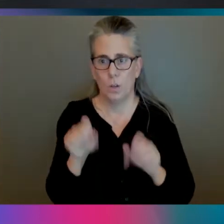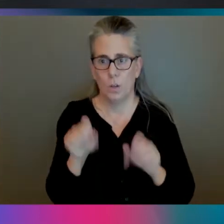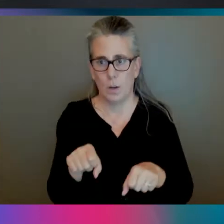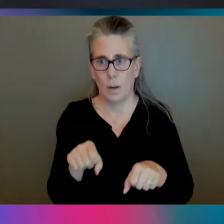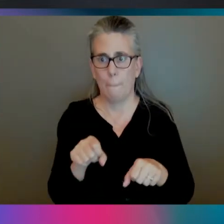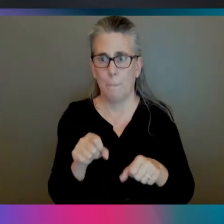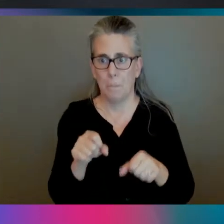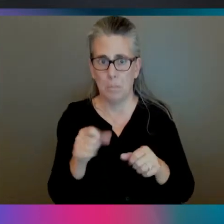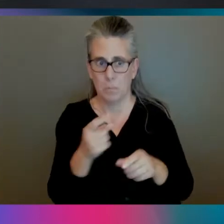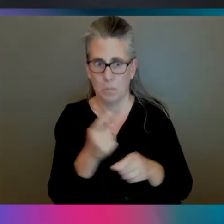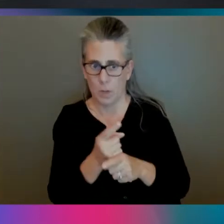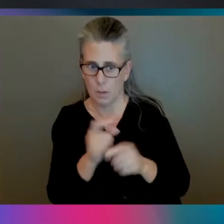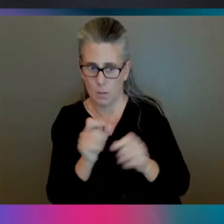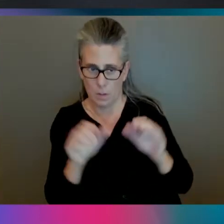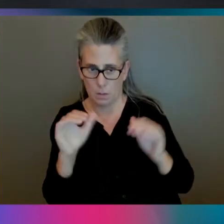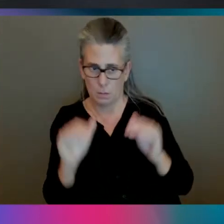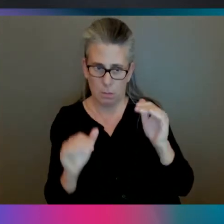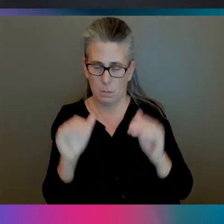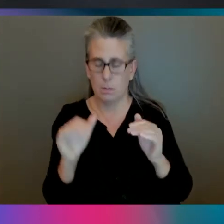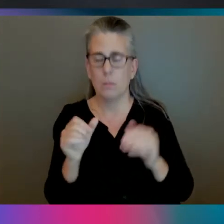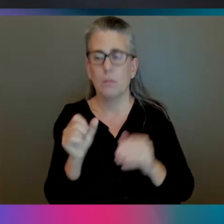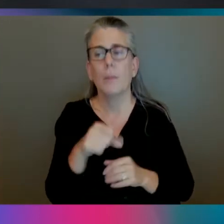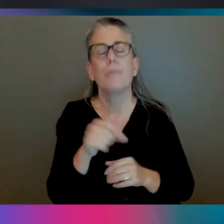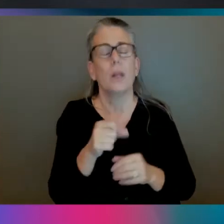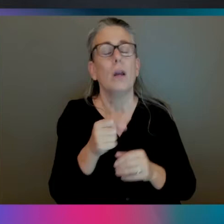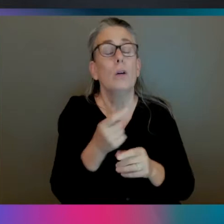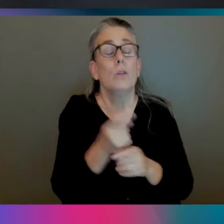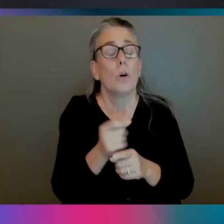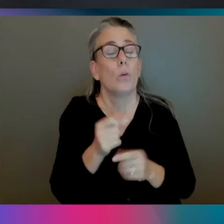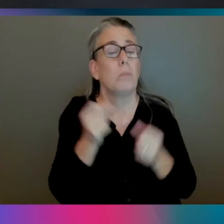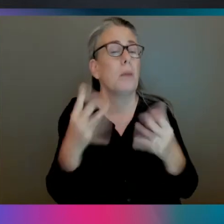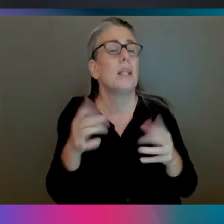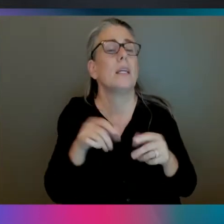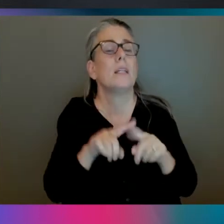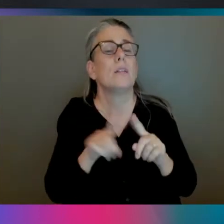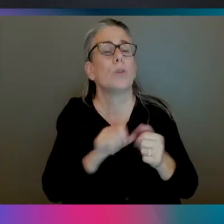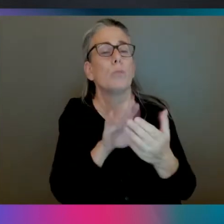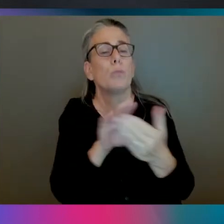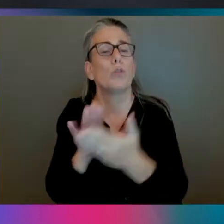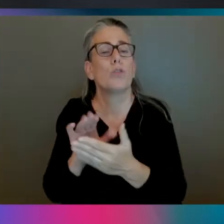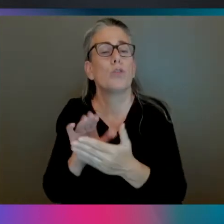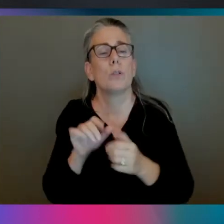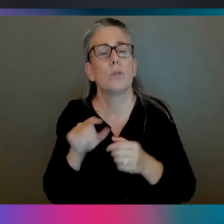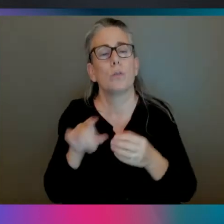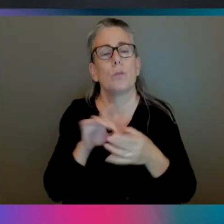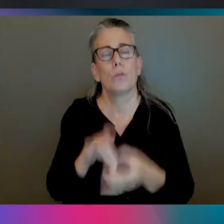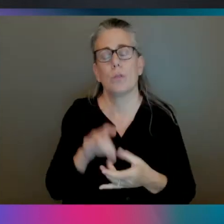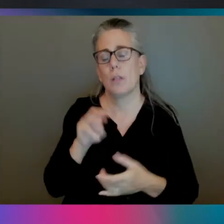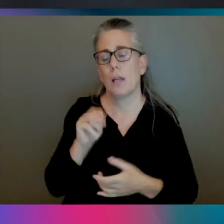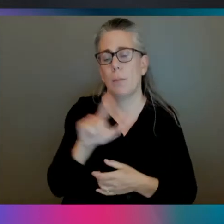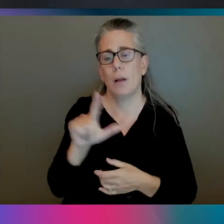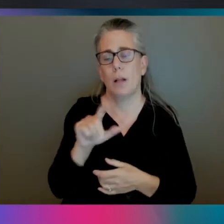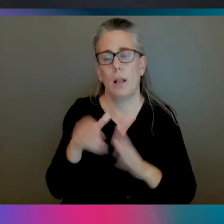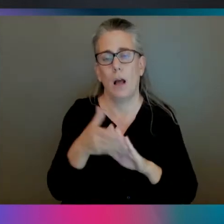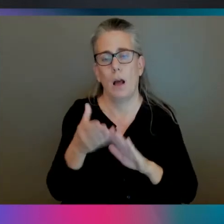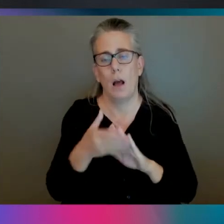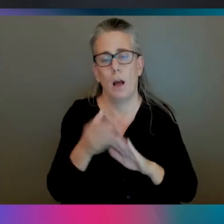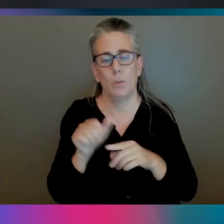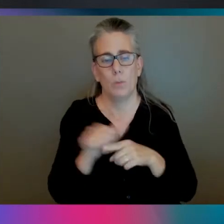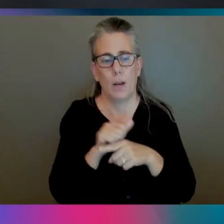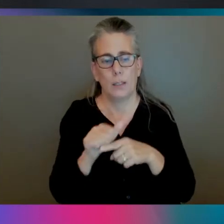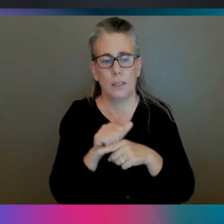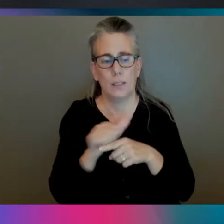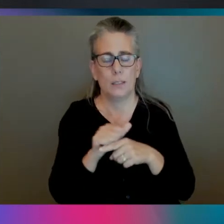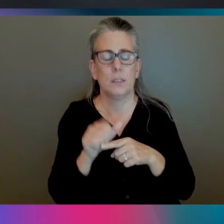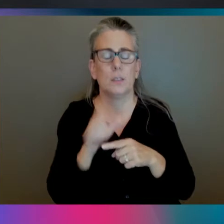And there's multiple different ways we can do that when we get into some of the different ML ops practices. And I don't know if we're going to talk about those later in one of our series here,